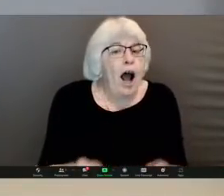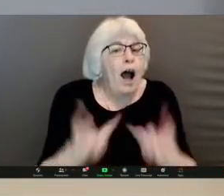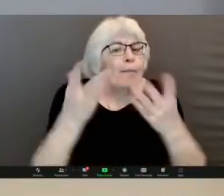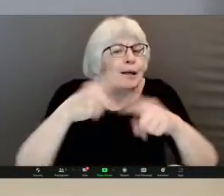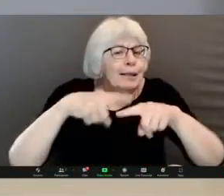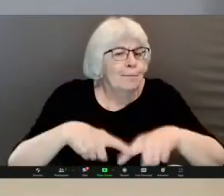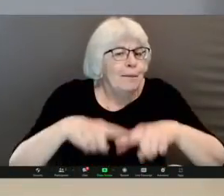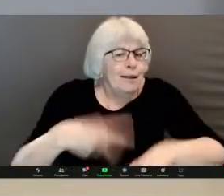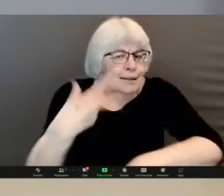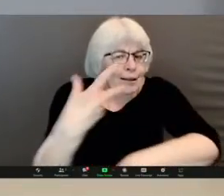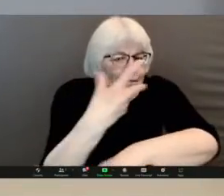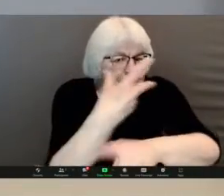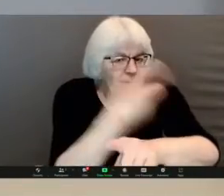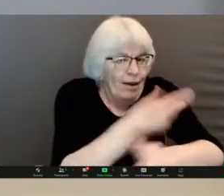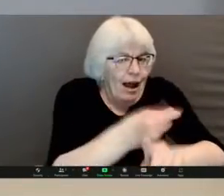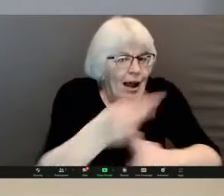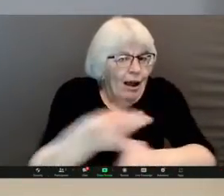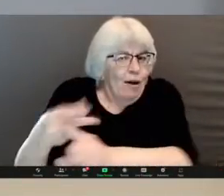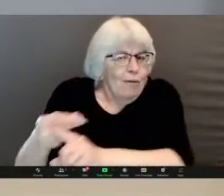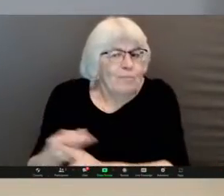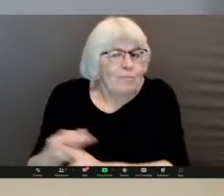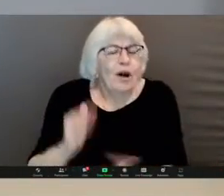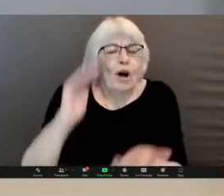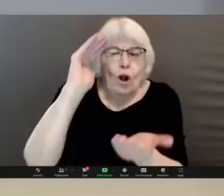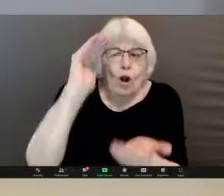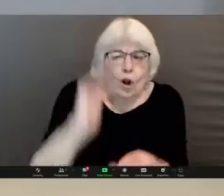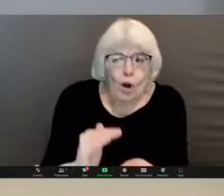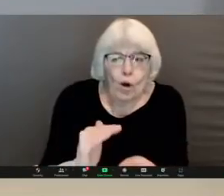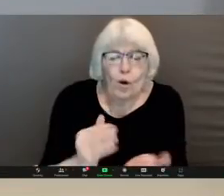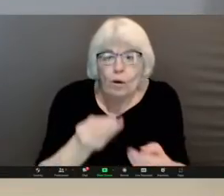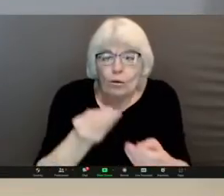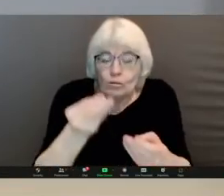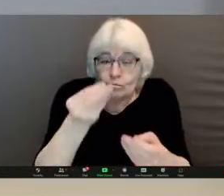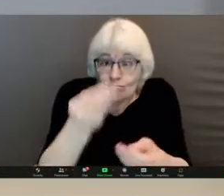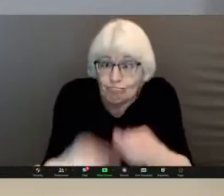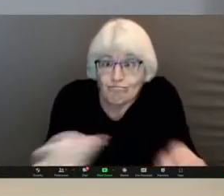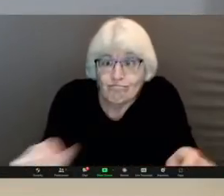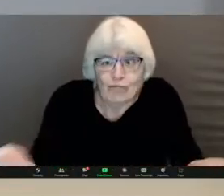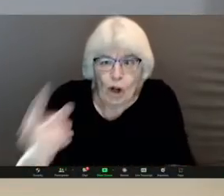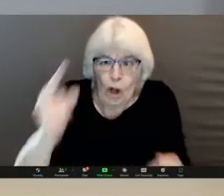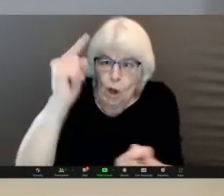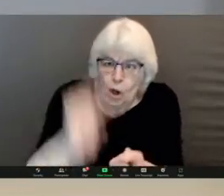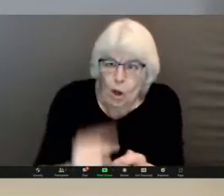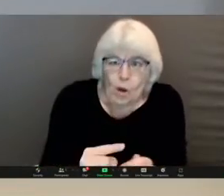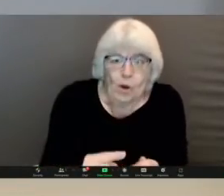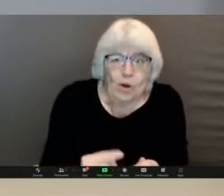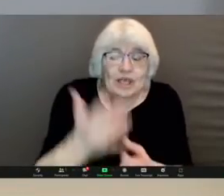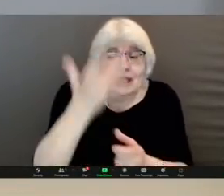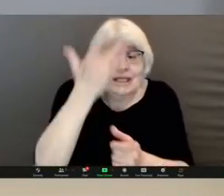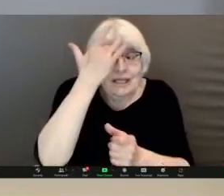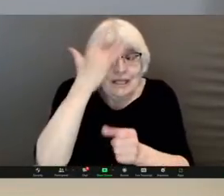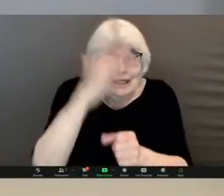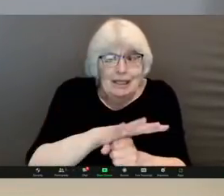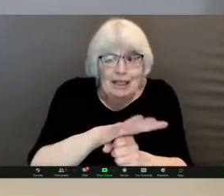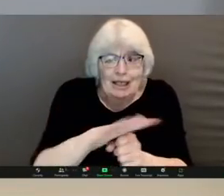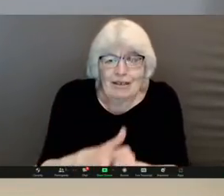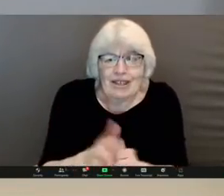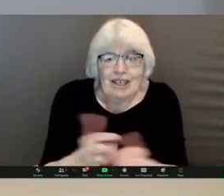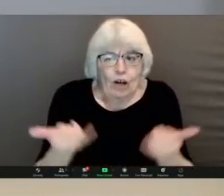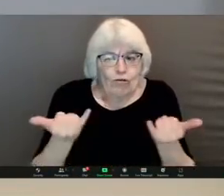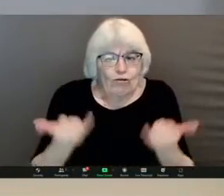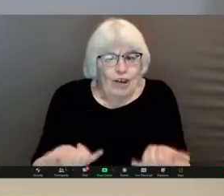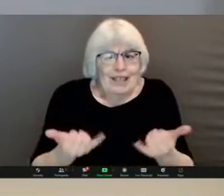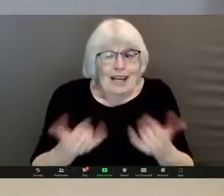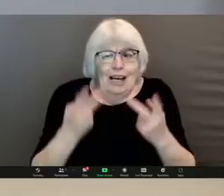PEI in Canada. But much has changed since the reopening plan was developed. The highly transmissible and virulent